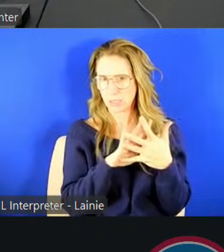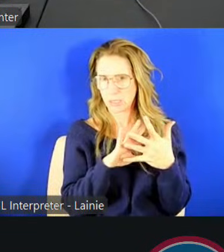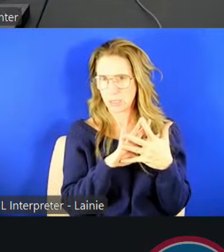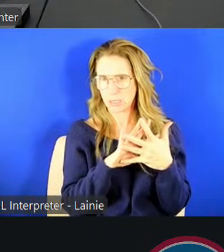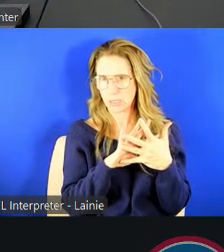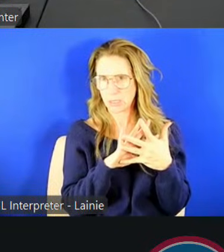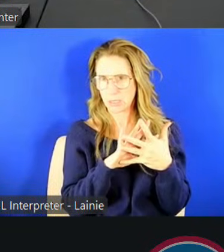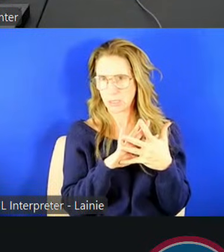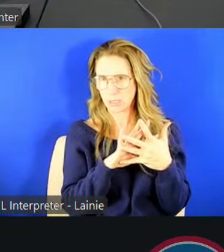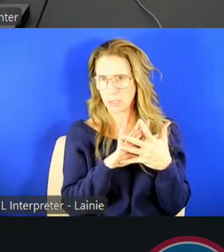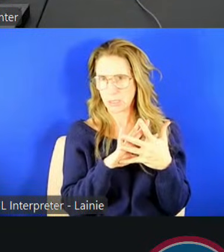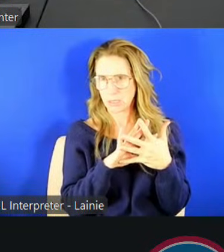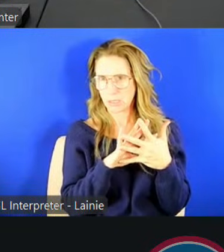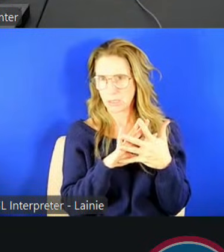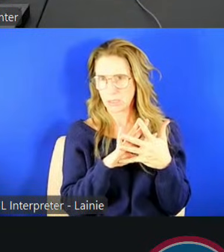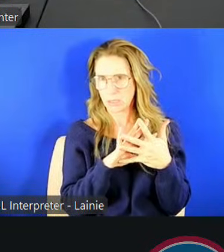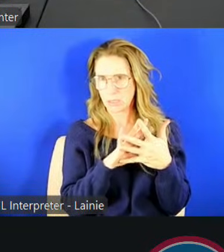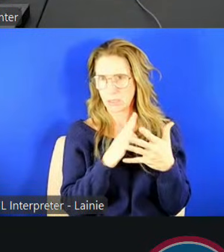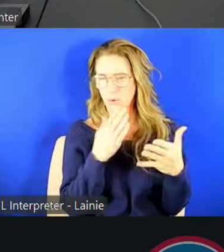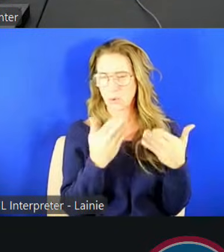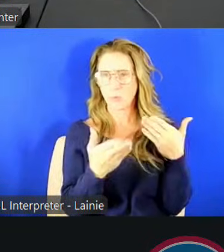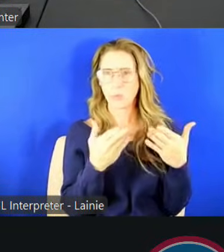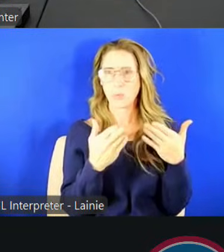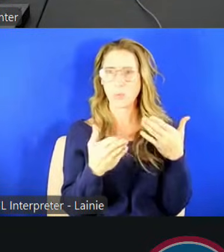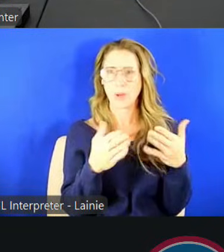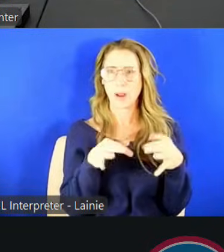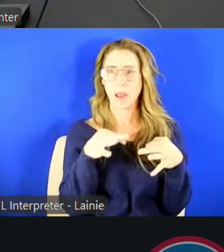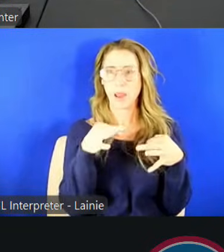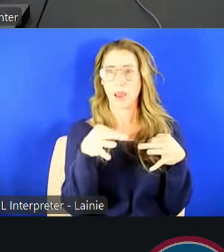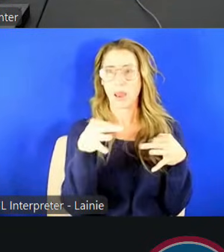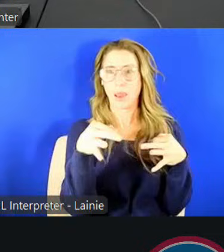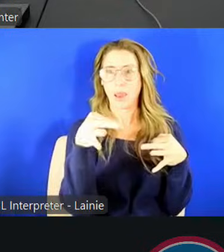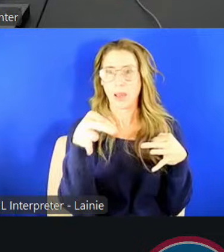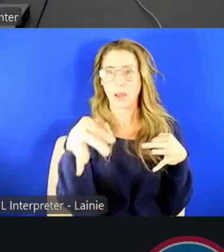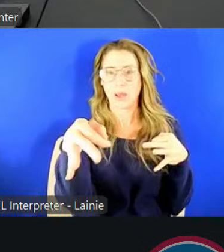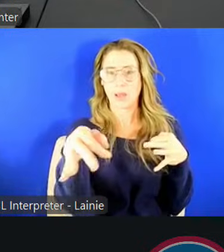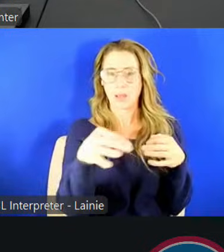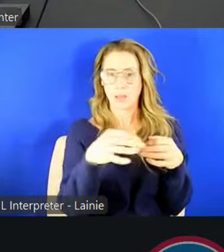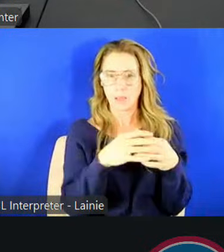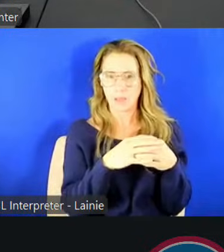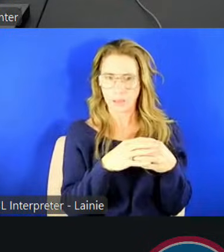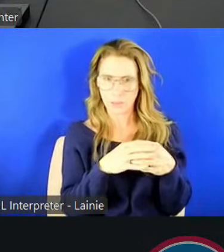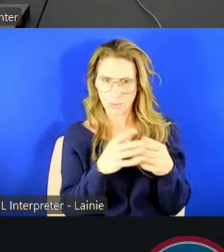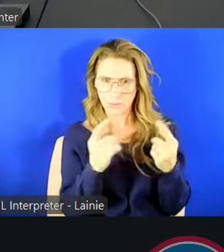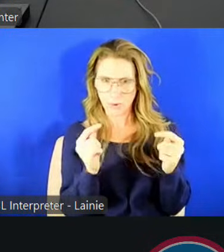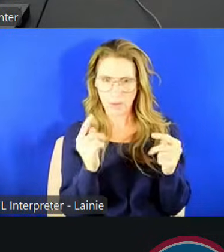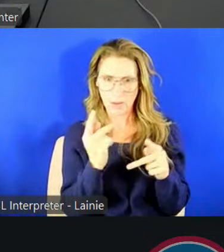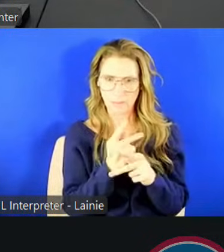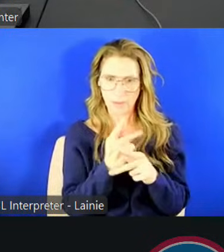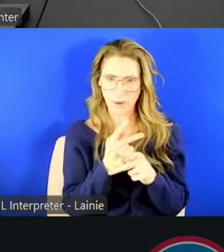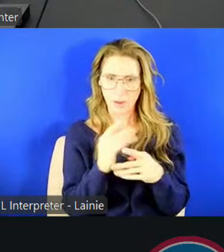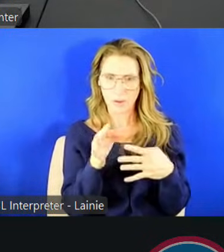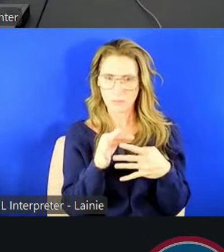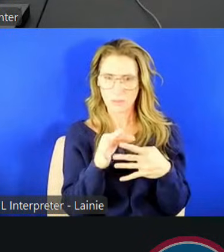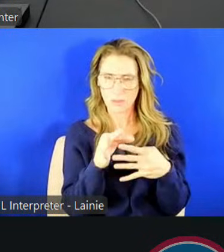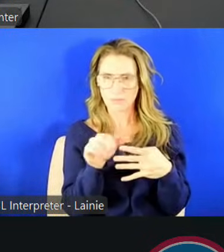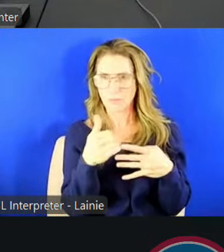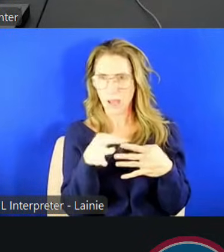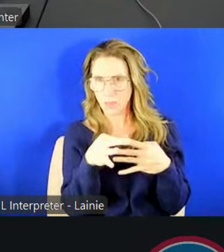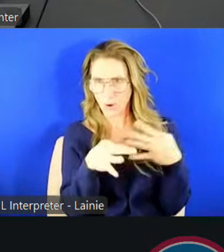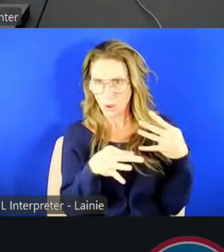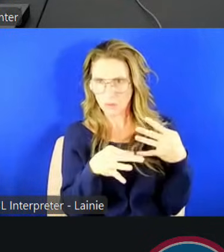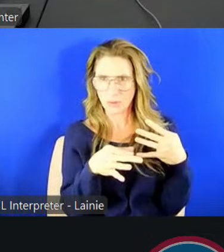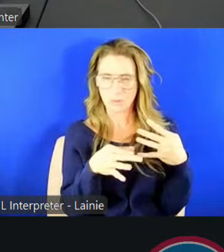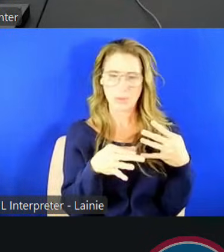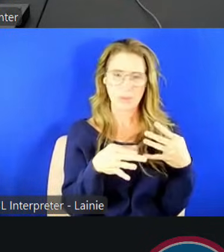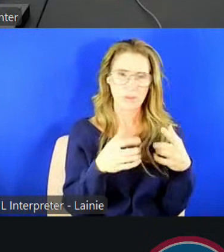for us, we're maybe kicking the can down the road a little bit, and seeing what alternatives actually end up. Anything that we're envisioning that would have, large